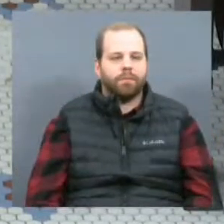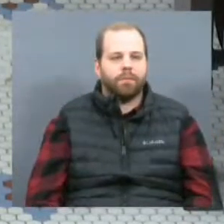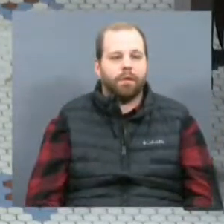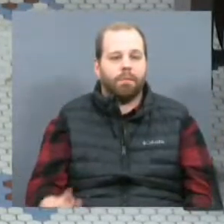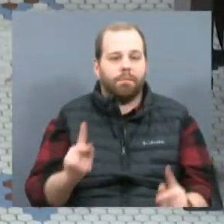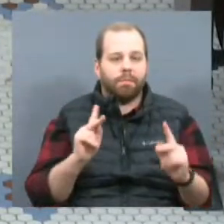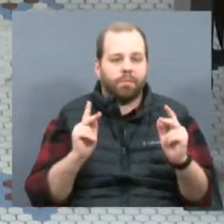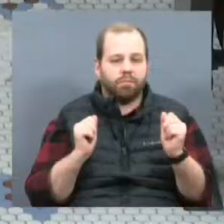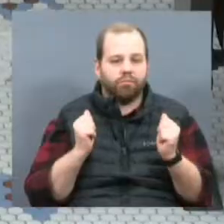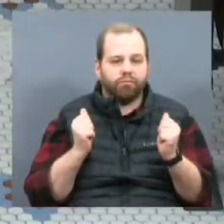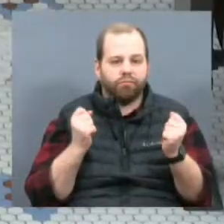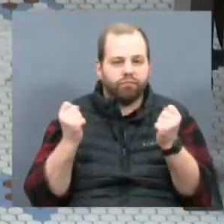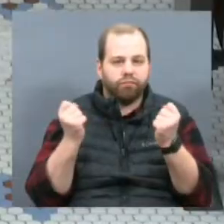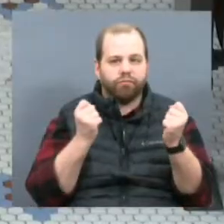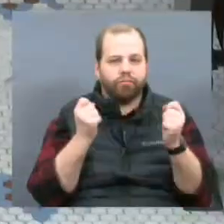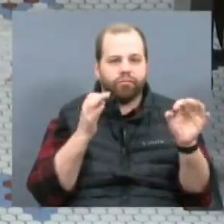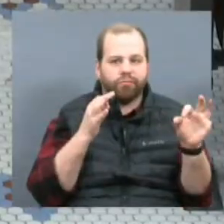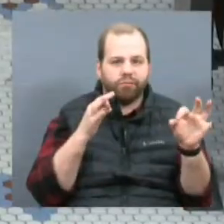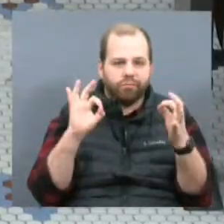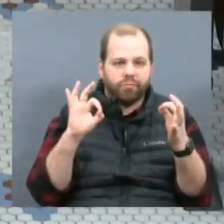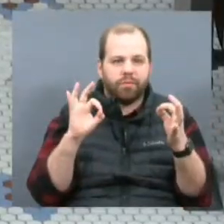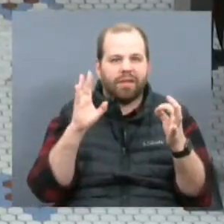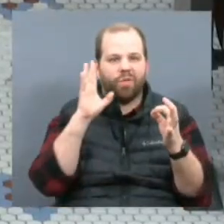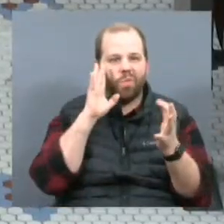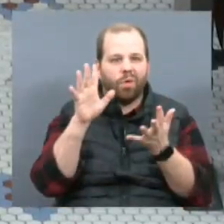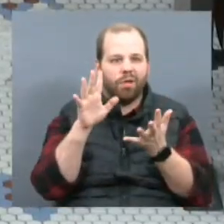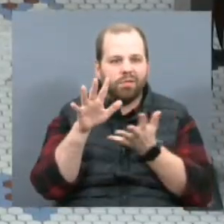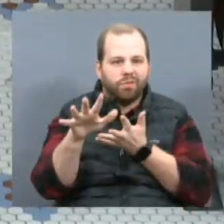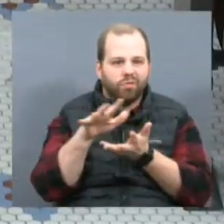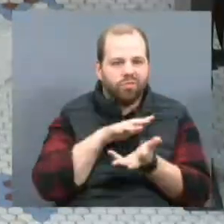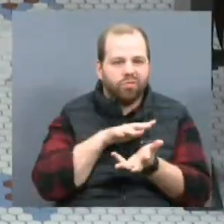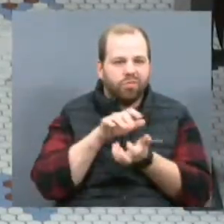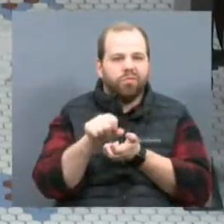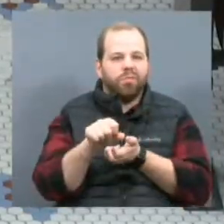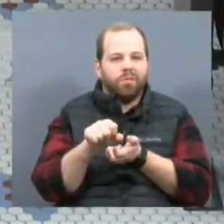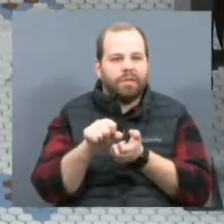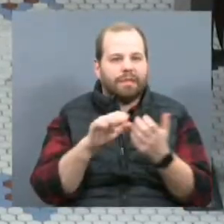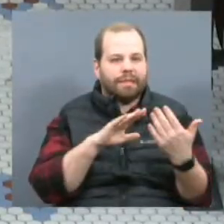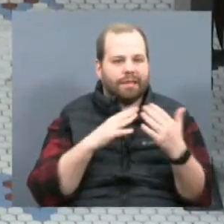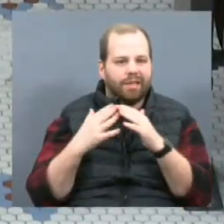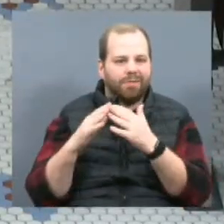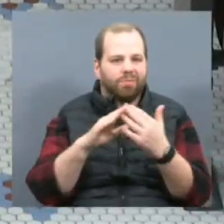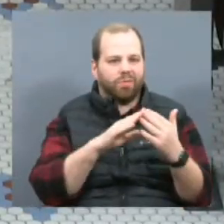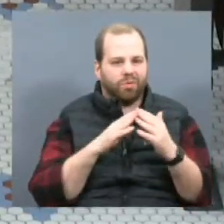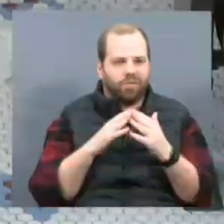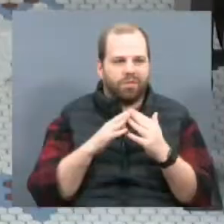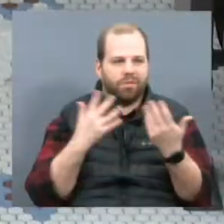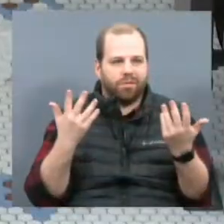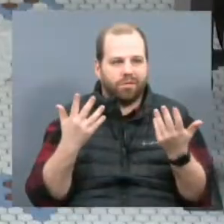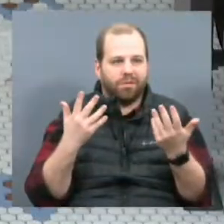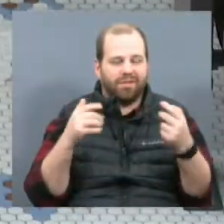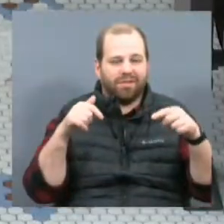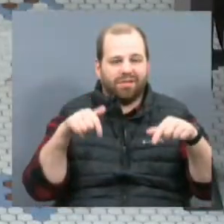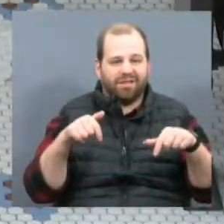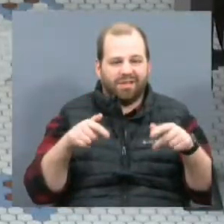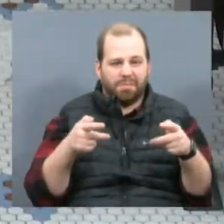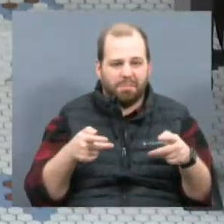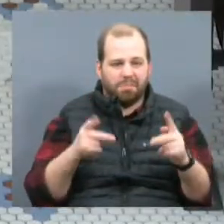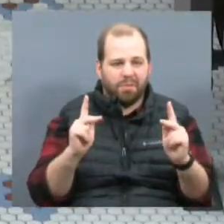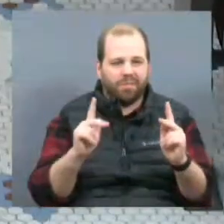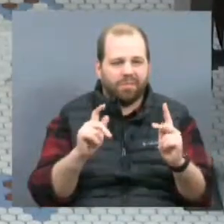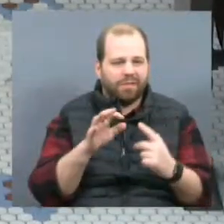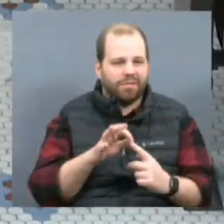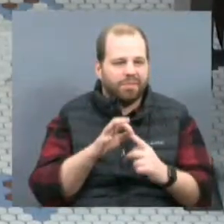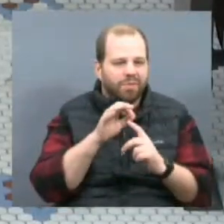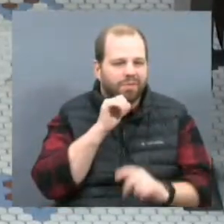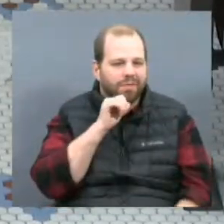look, I mean, it is going to destroy the neighborhood. There's nothing special about this permit. It